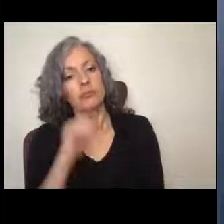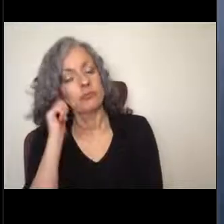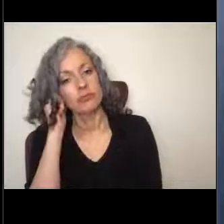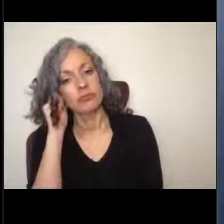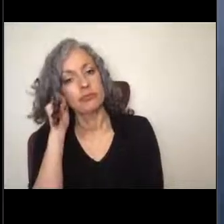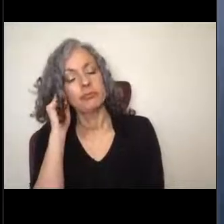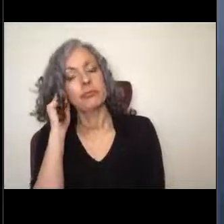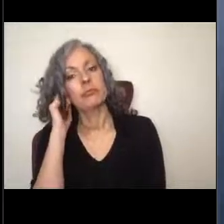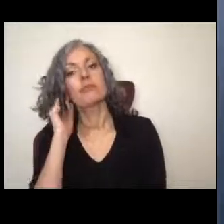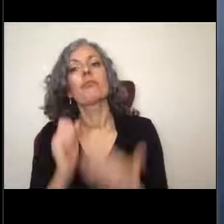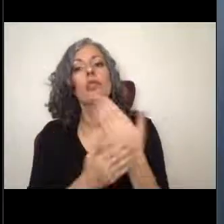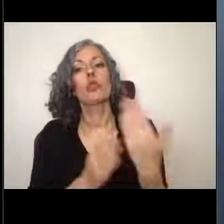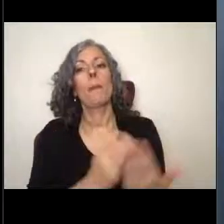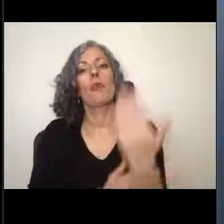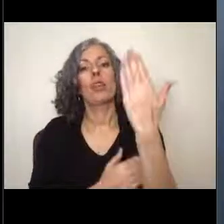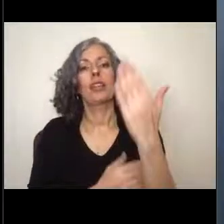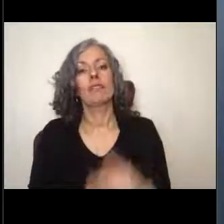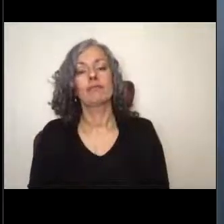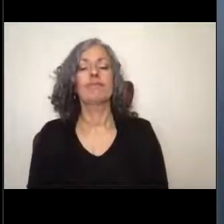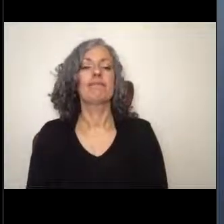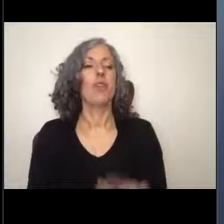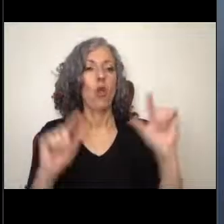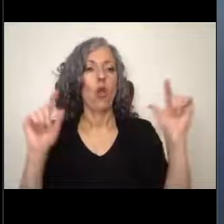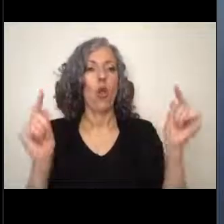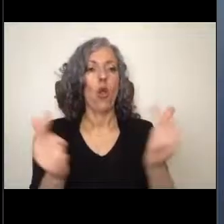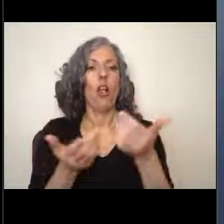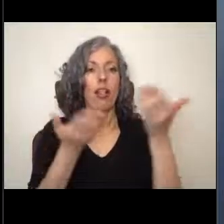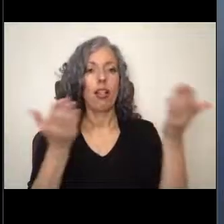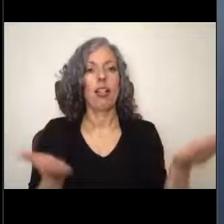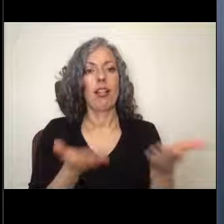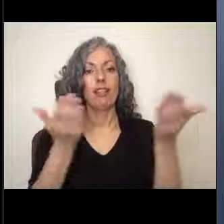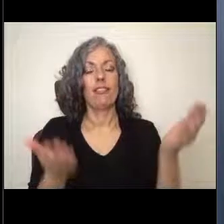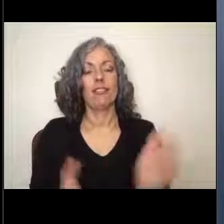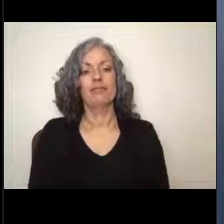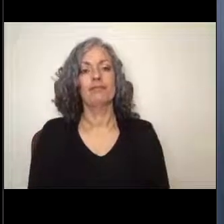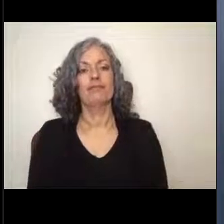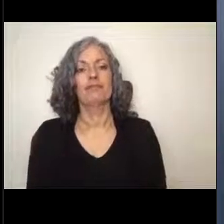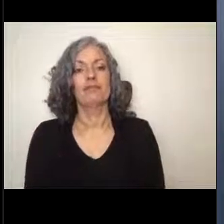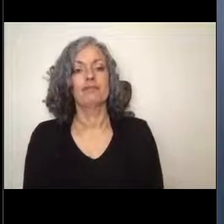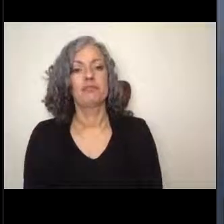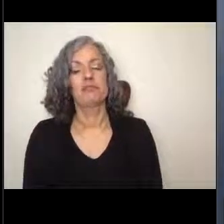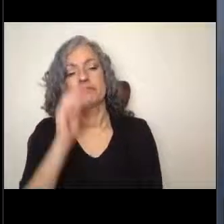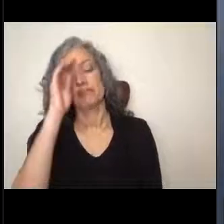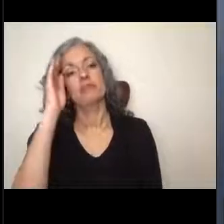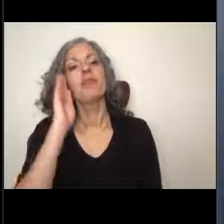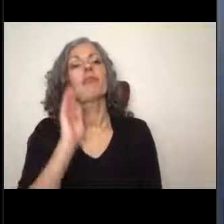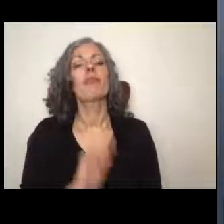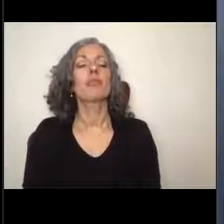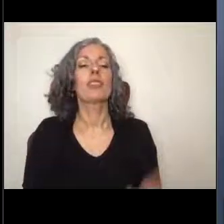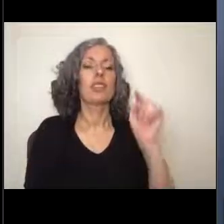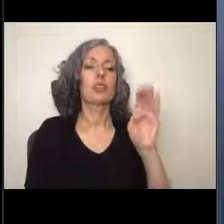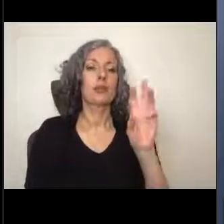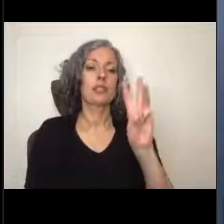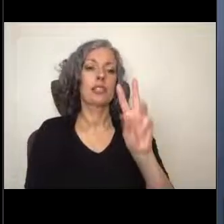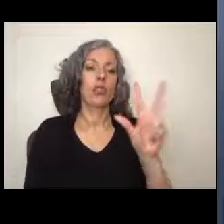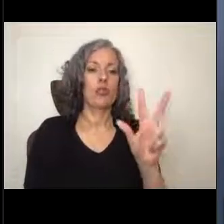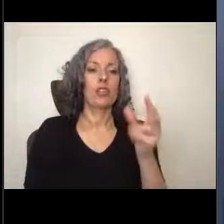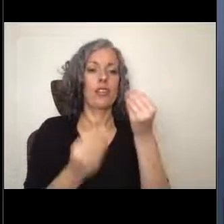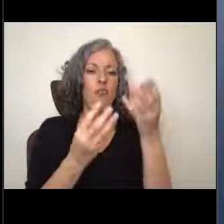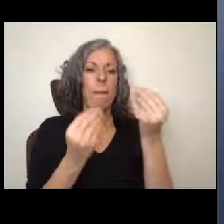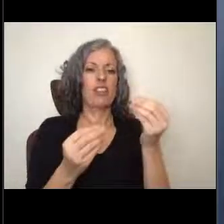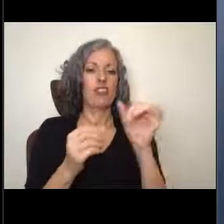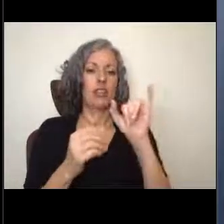Good morning, Madam Chair, Commissioners, Executive Director Weiss, and members of the public. Tab 63 is an information item